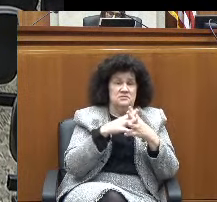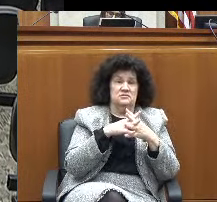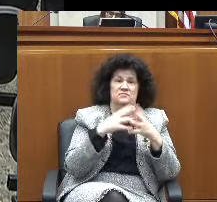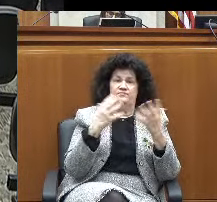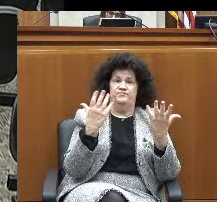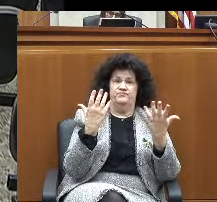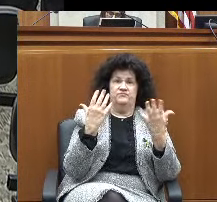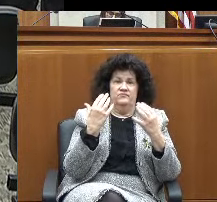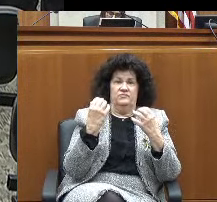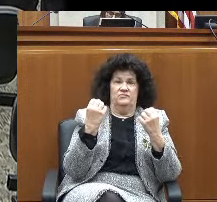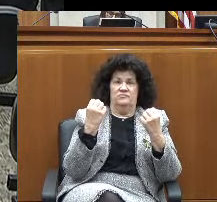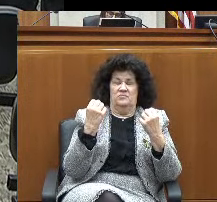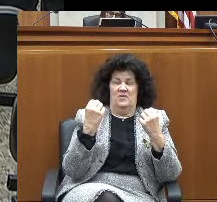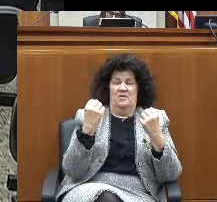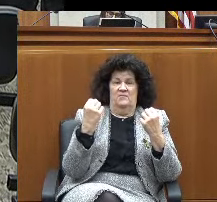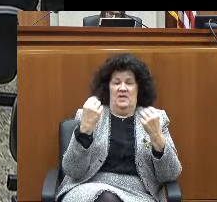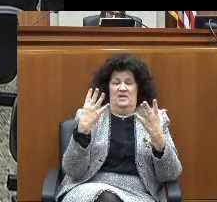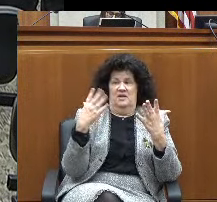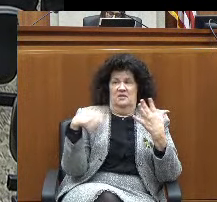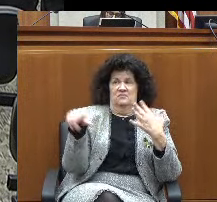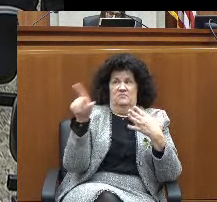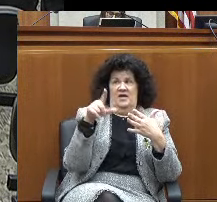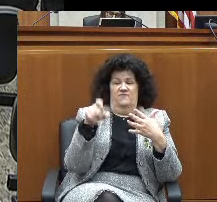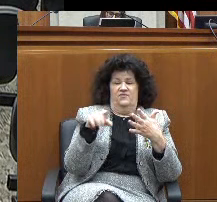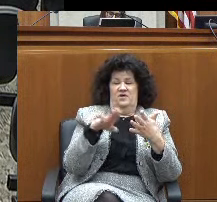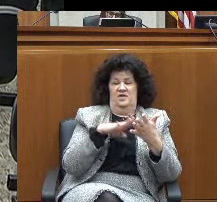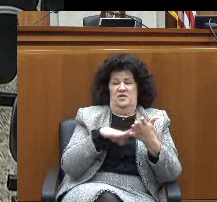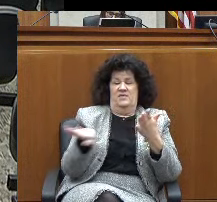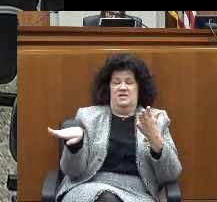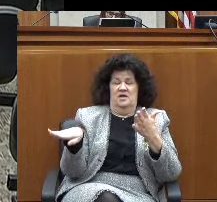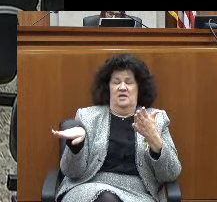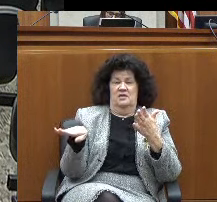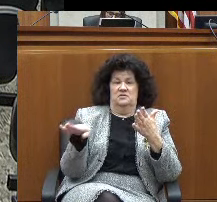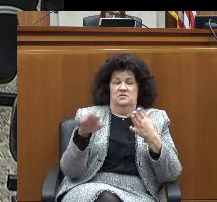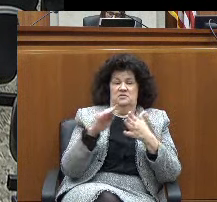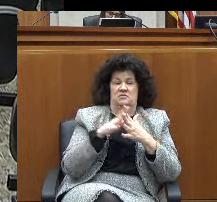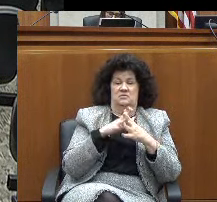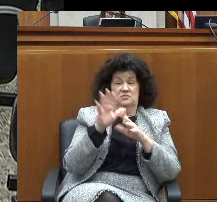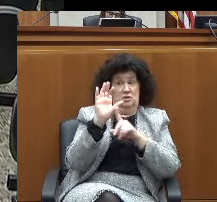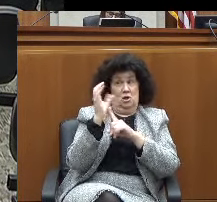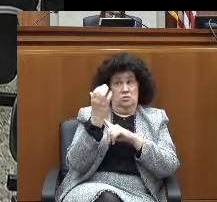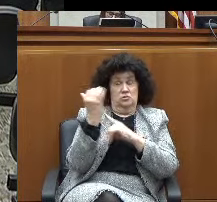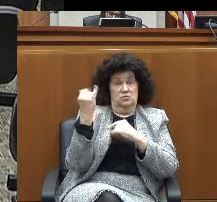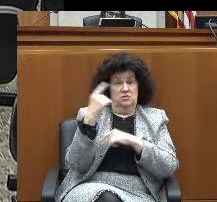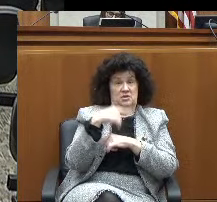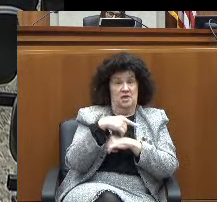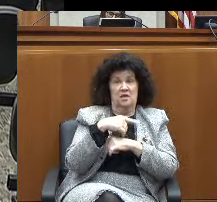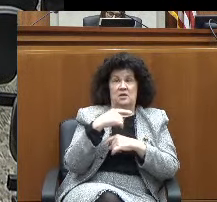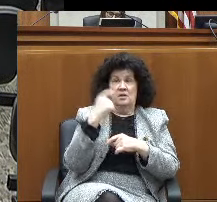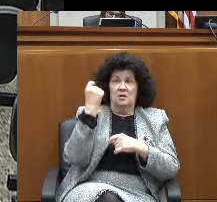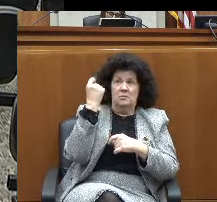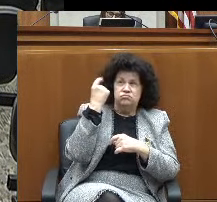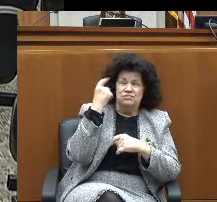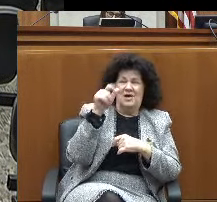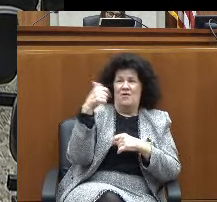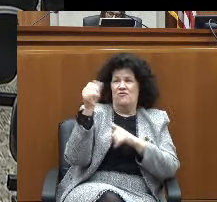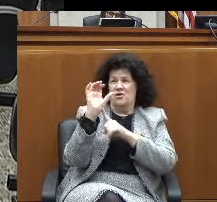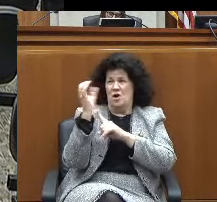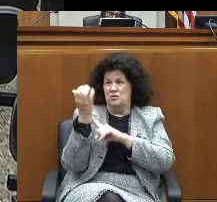waivers that are eliminating the classes. And culture is so important in the world that we live in today, appreciation for other